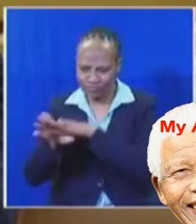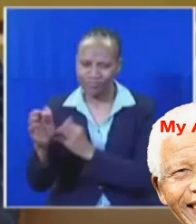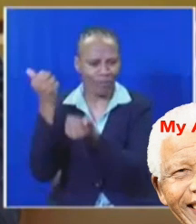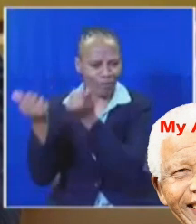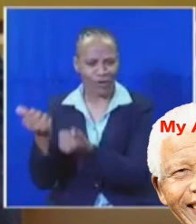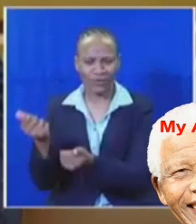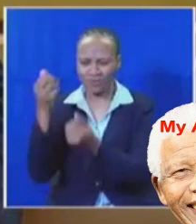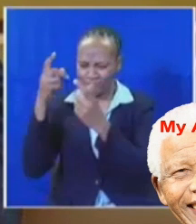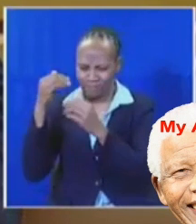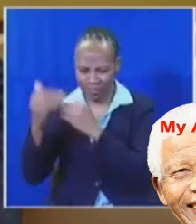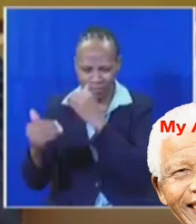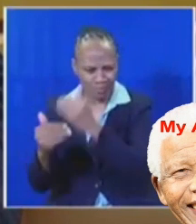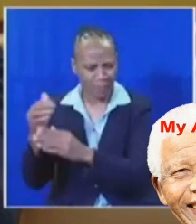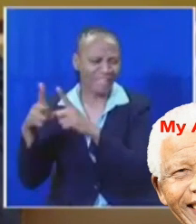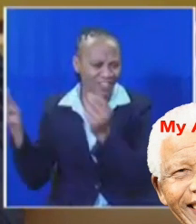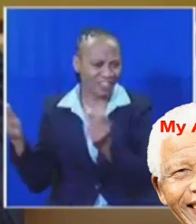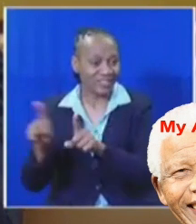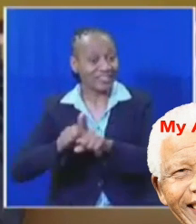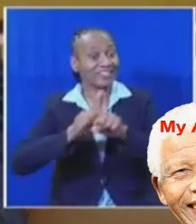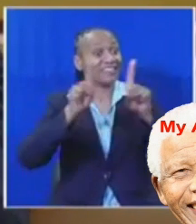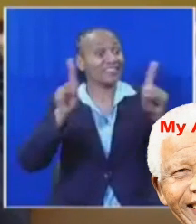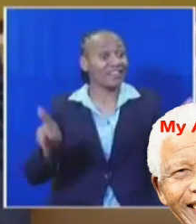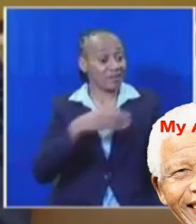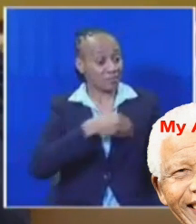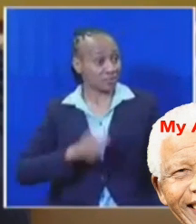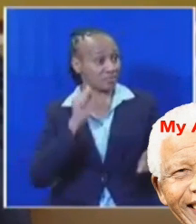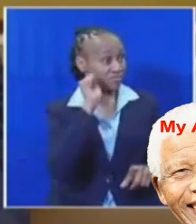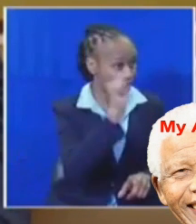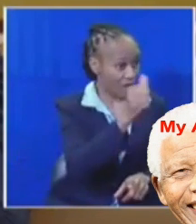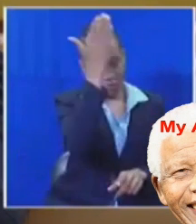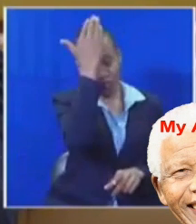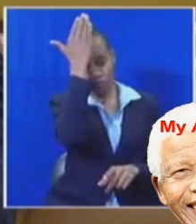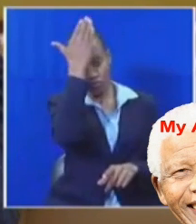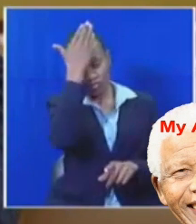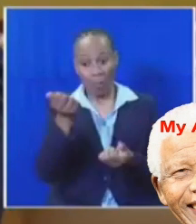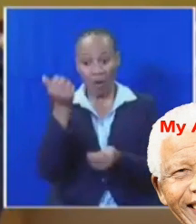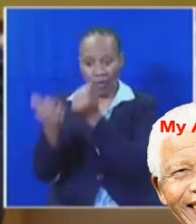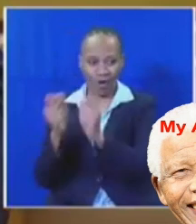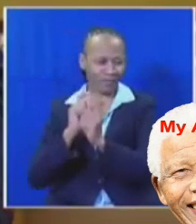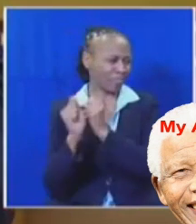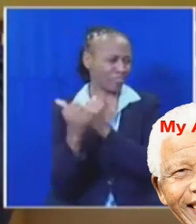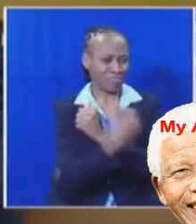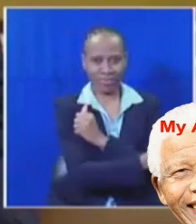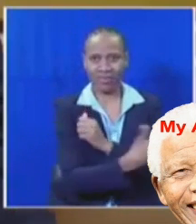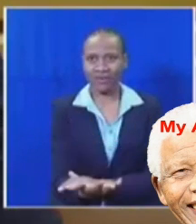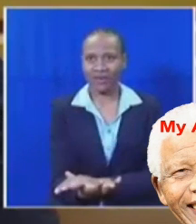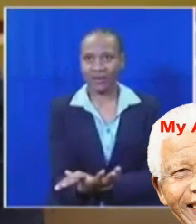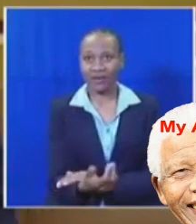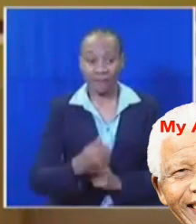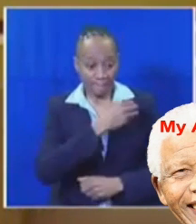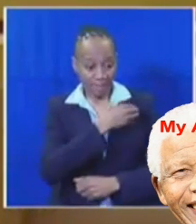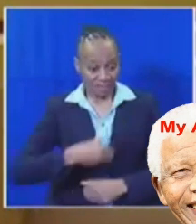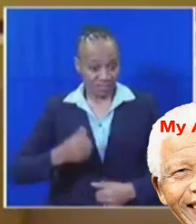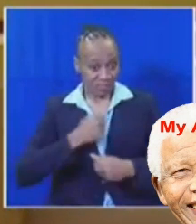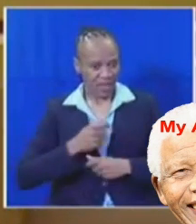Unlike your President Zuma, who is running away from the court of South Africa. Our President had his day in